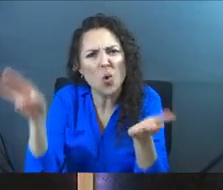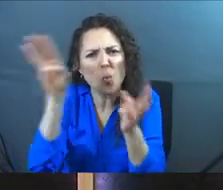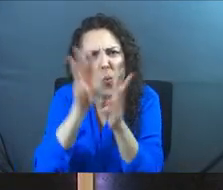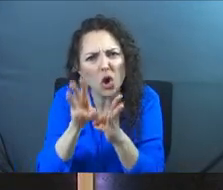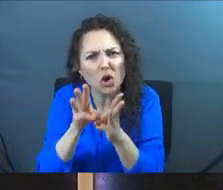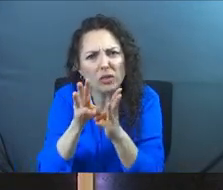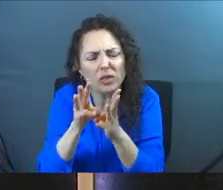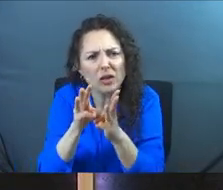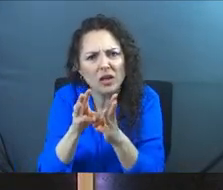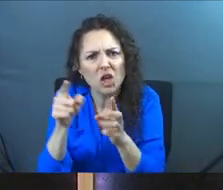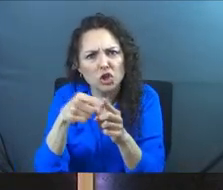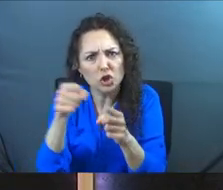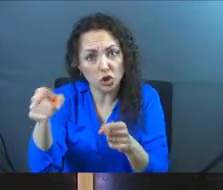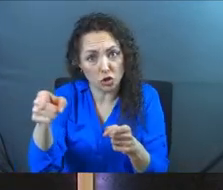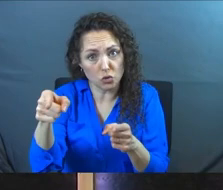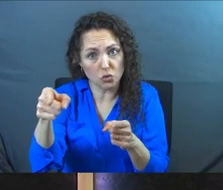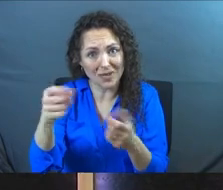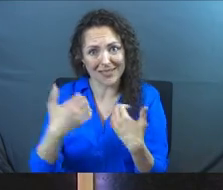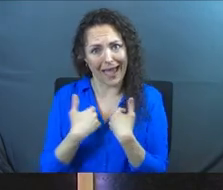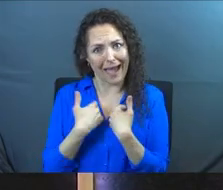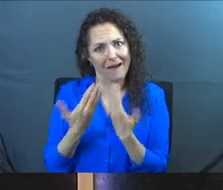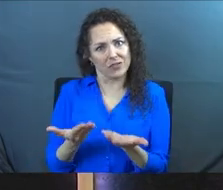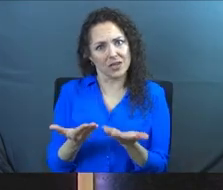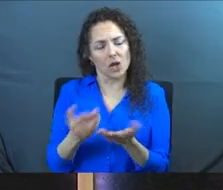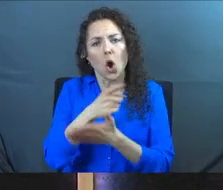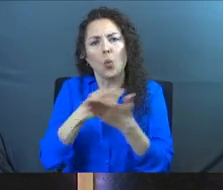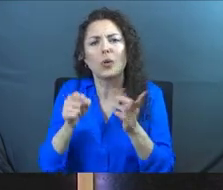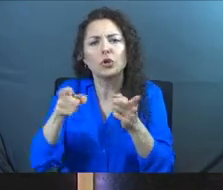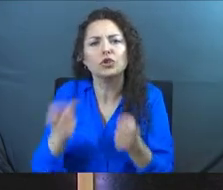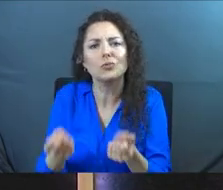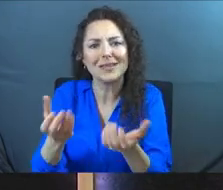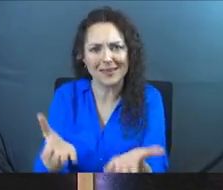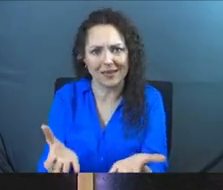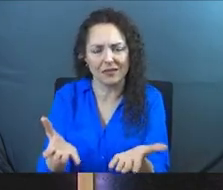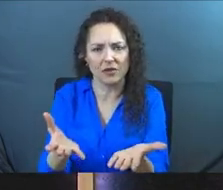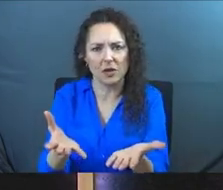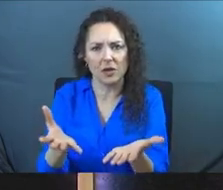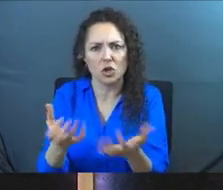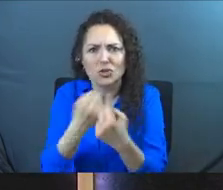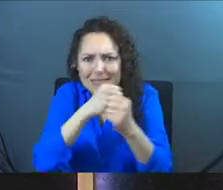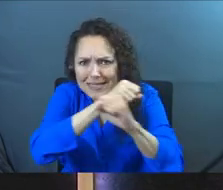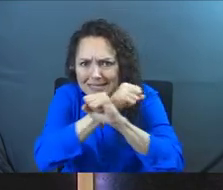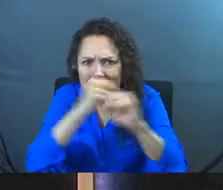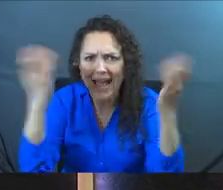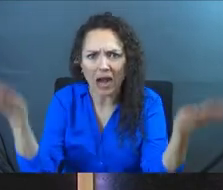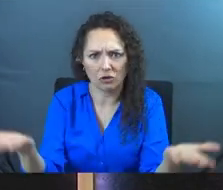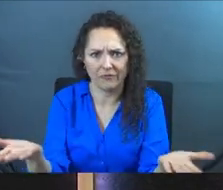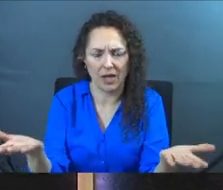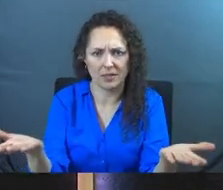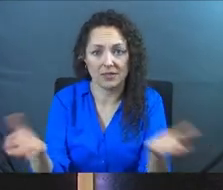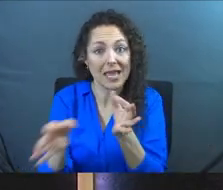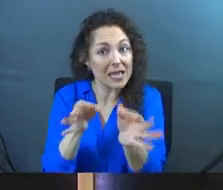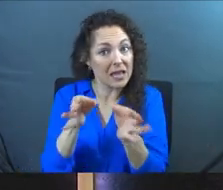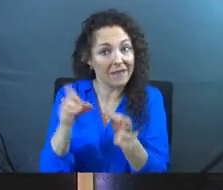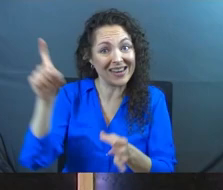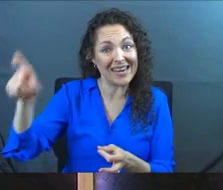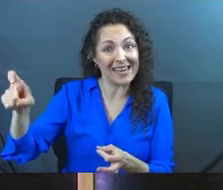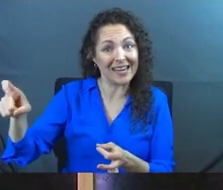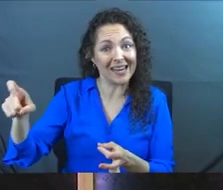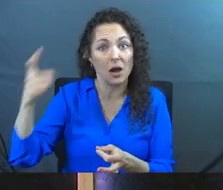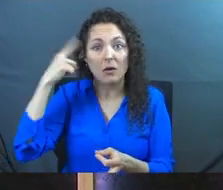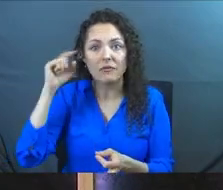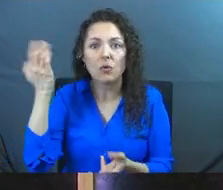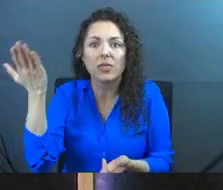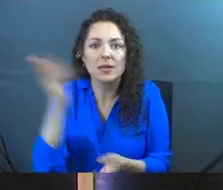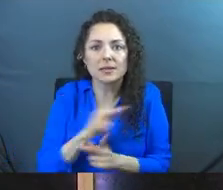What's it worth to have this? What would you give? What would you sacrifice if needed for